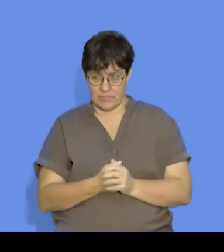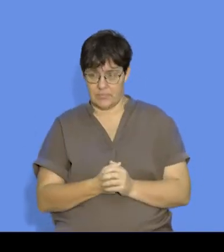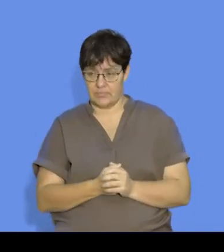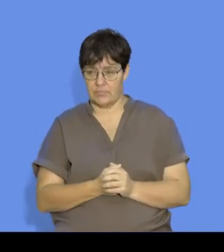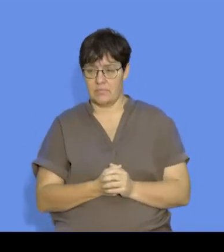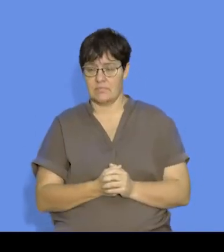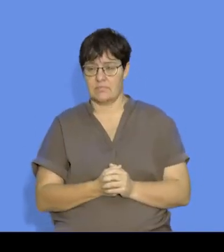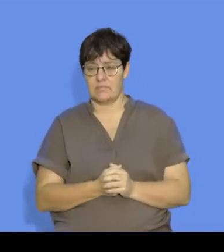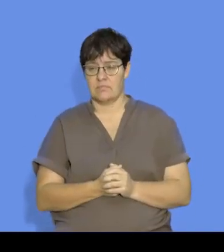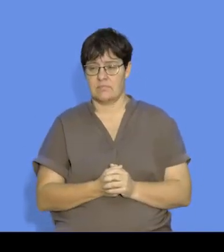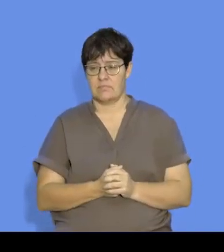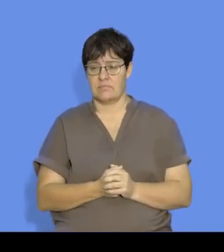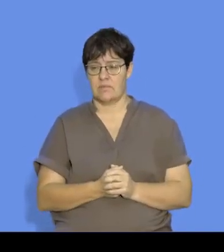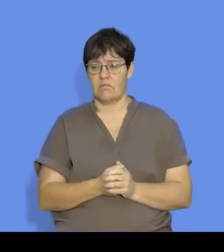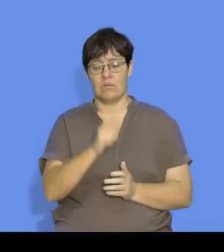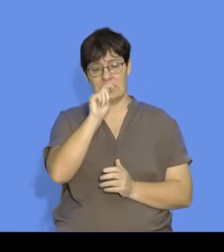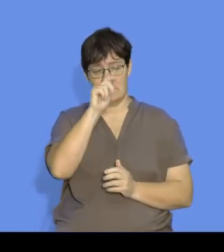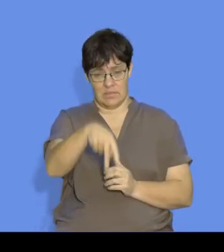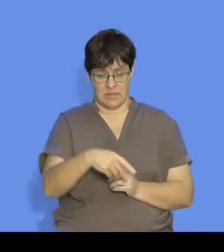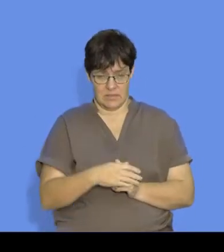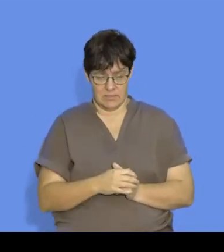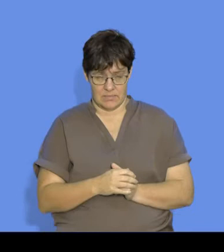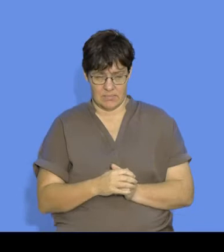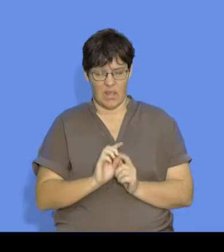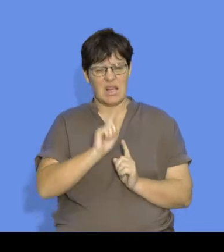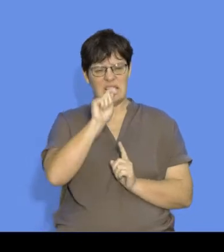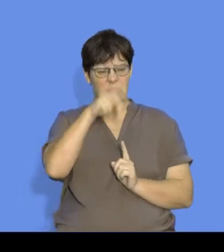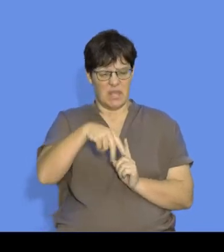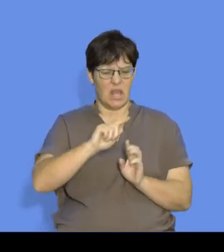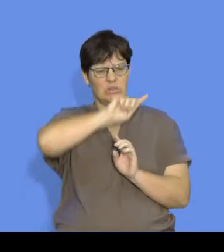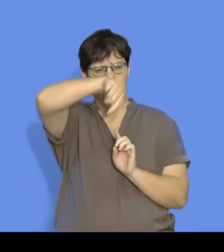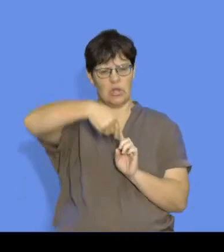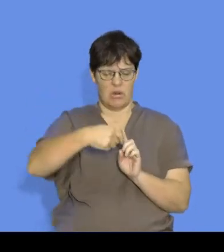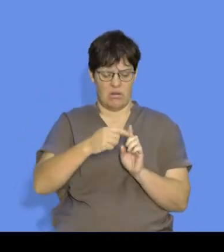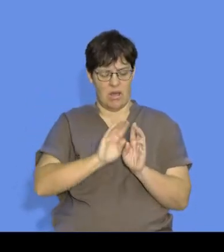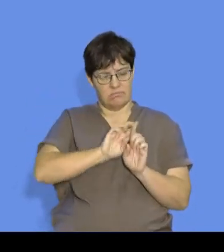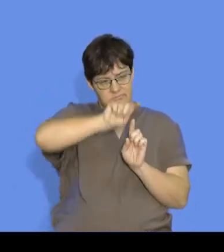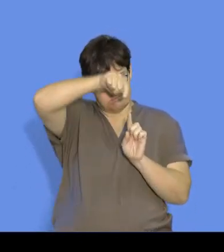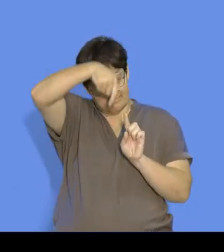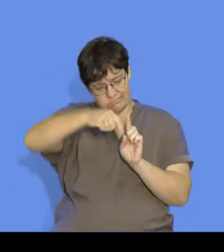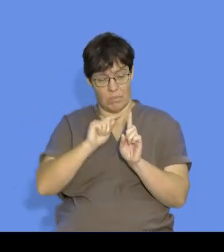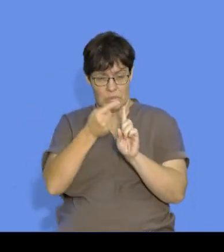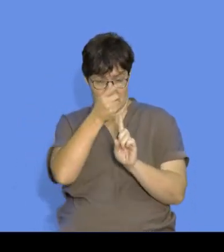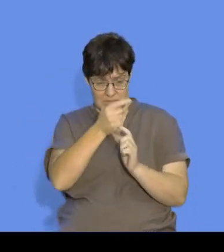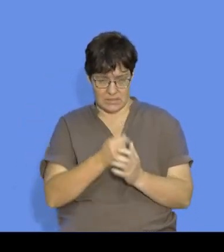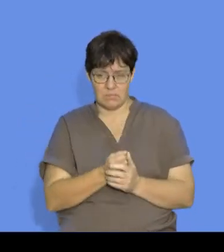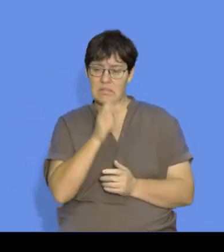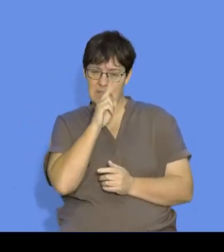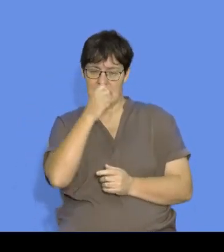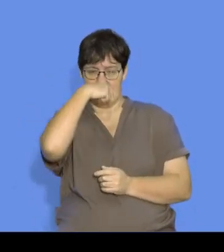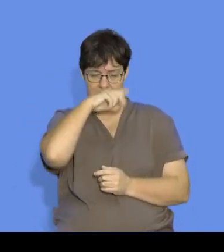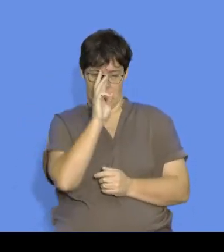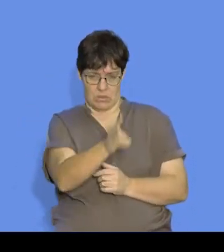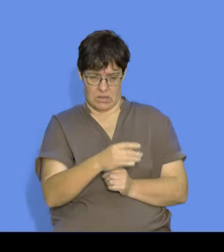well, of TP. So roughly, you can already see that this is going to be a sad